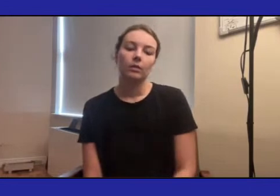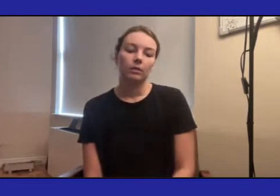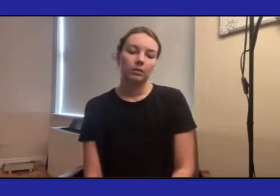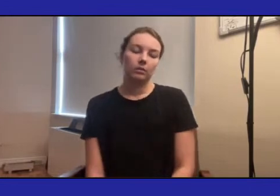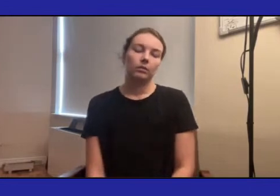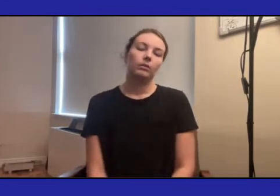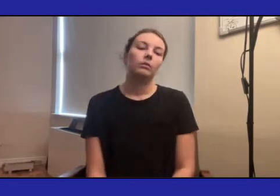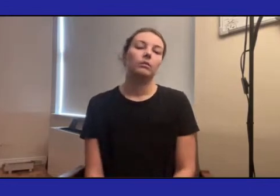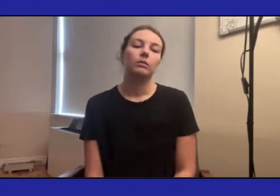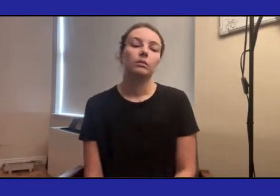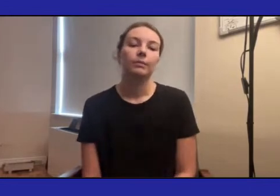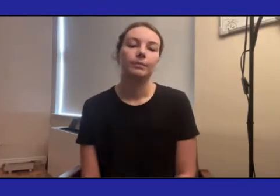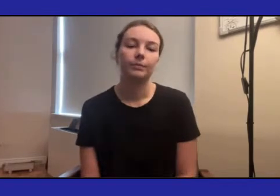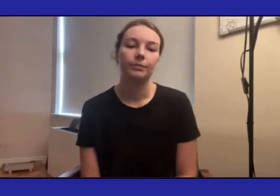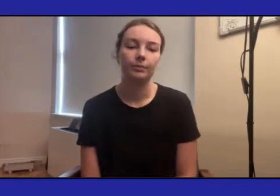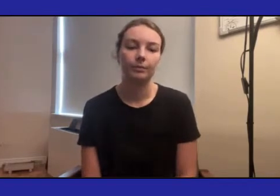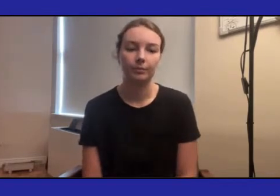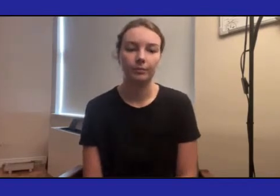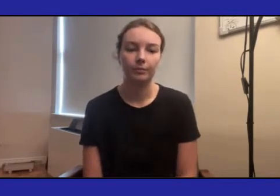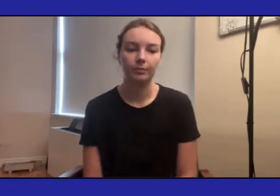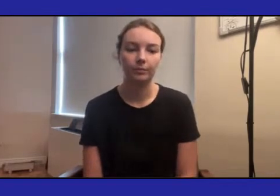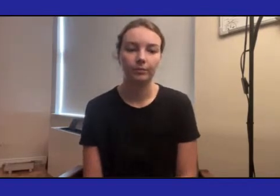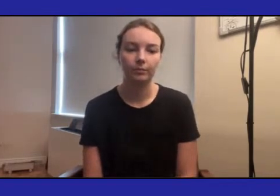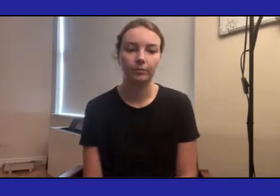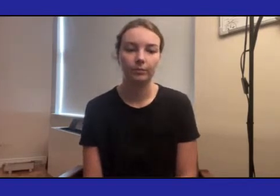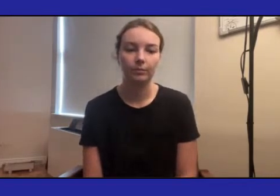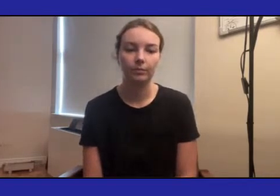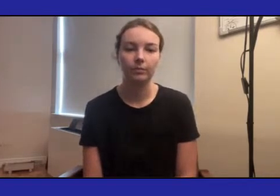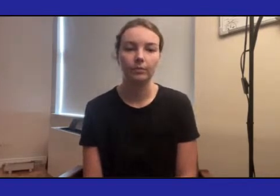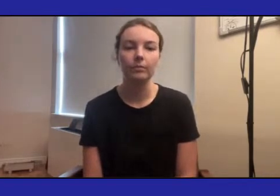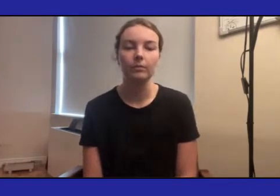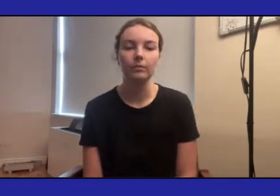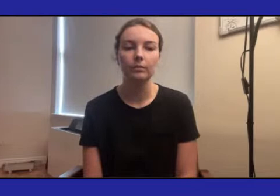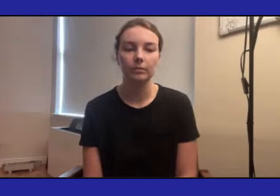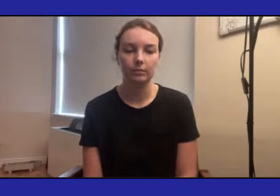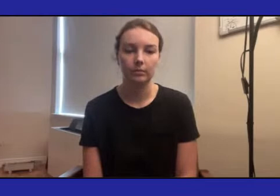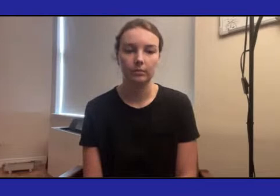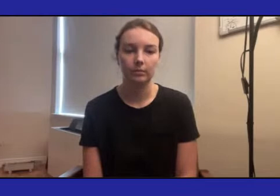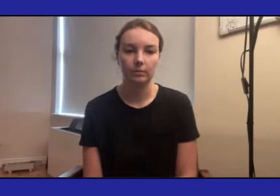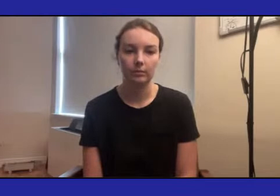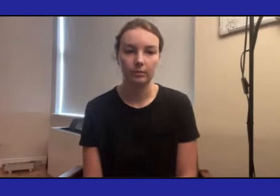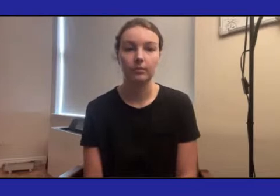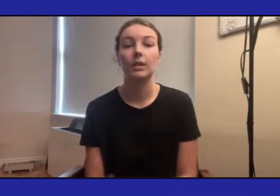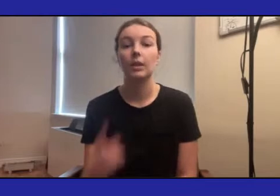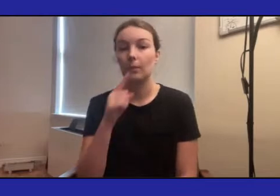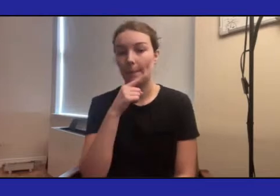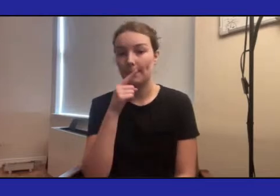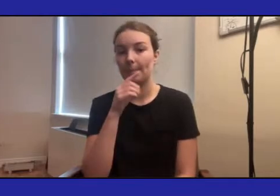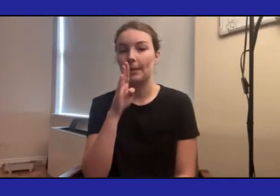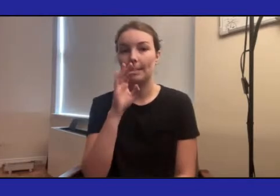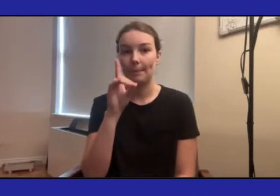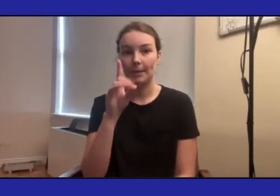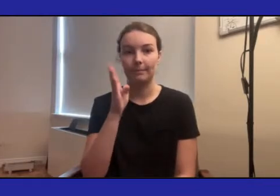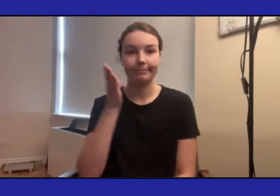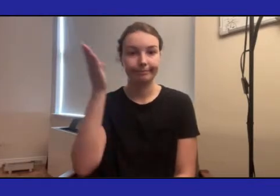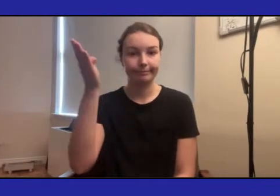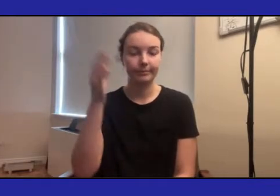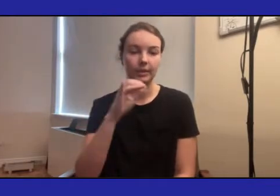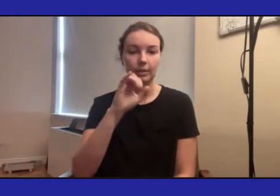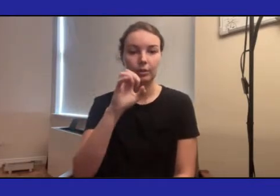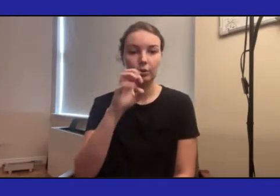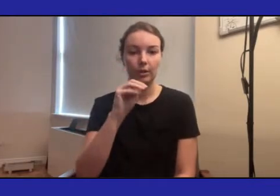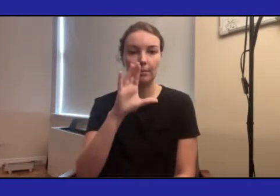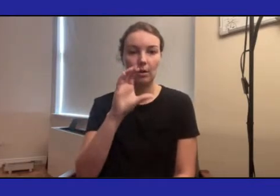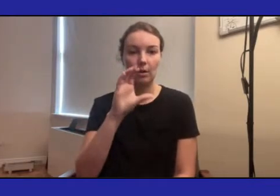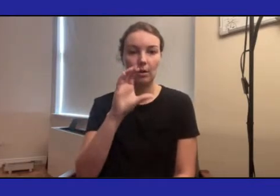So in terms of how this contract was procured, it was in fact a public bid. Gemco was the lowest of 4 bidders.